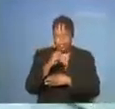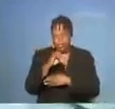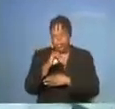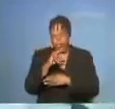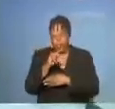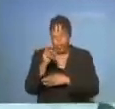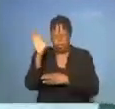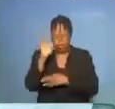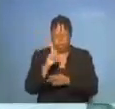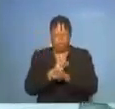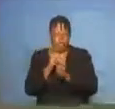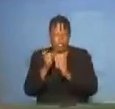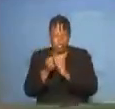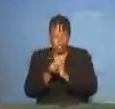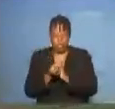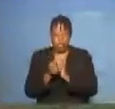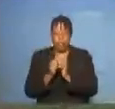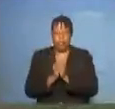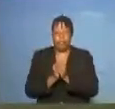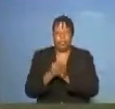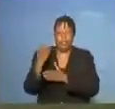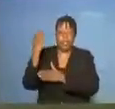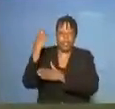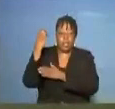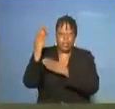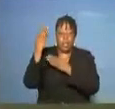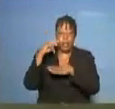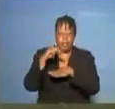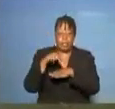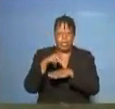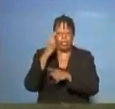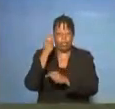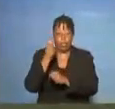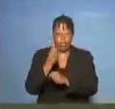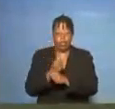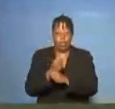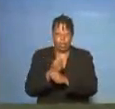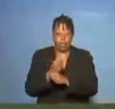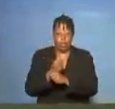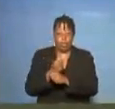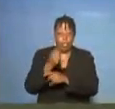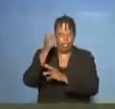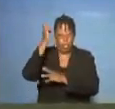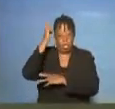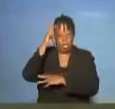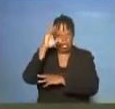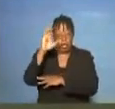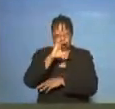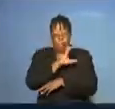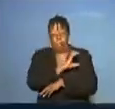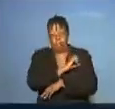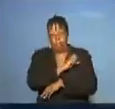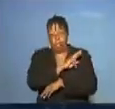climate change Dorian was so unpredictable. Executive Director of the Bahamas National Trust, Eric Carey, speaking to the reality the